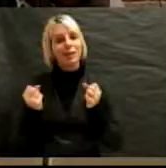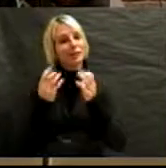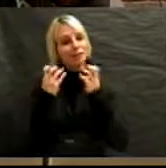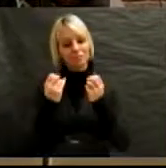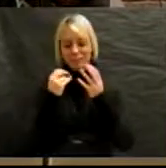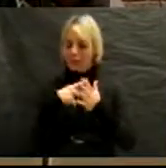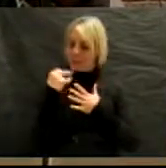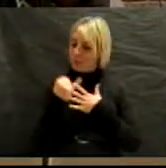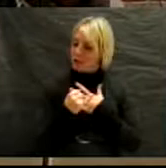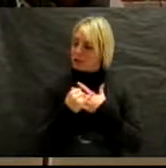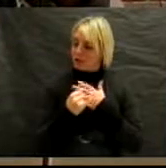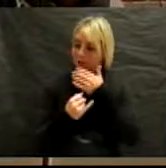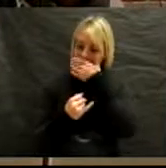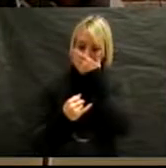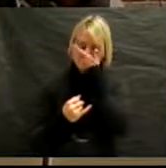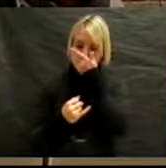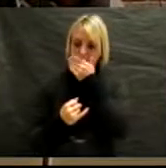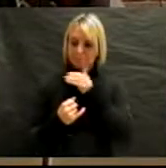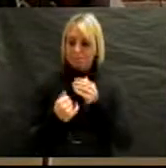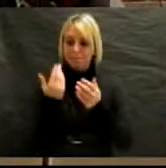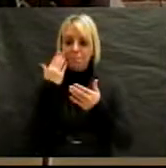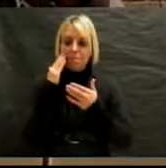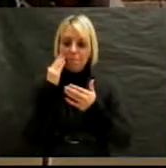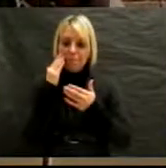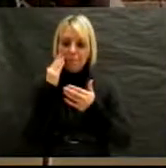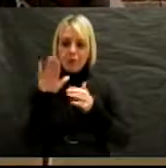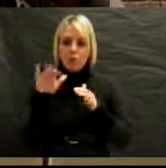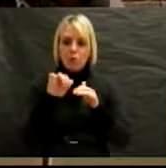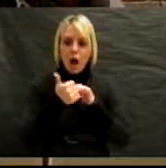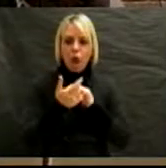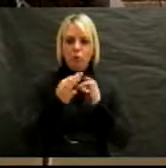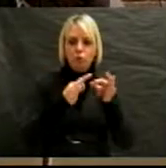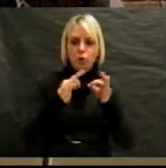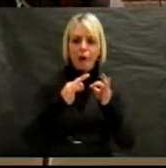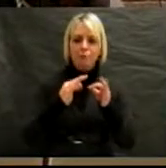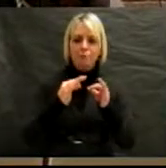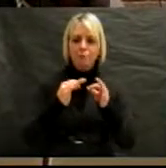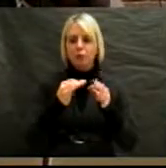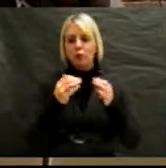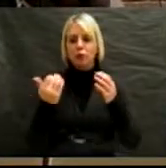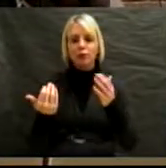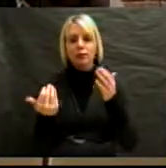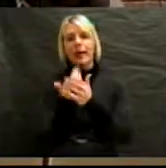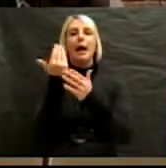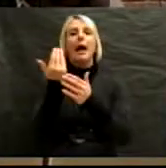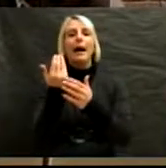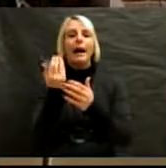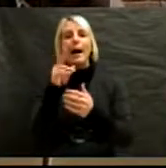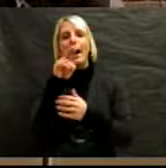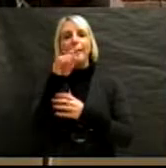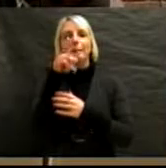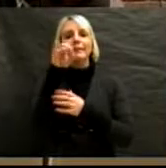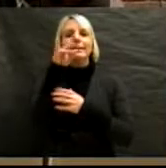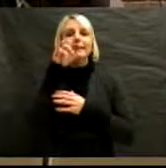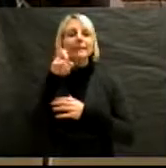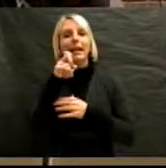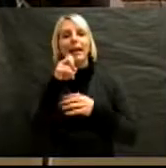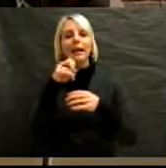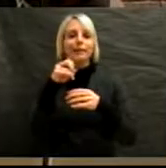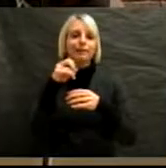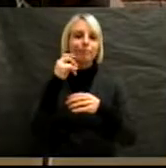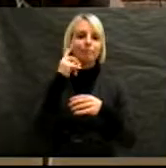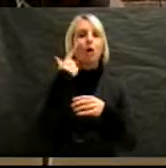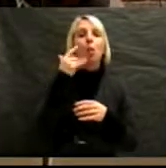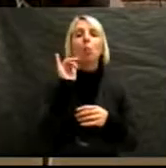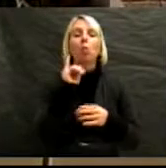to the aesthetics of buildings around the district. And Yeah. that's been one example, the field, Bruce Smith